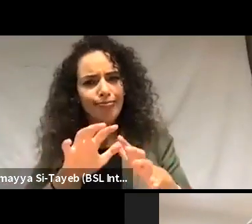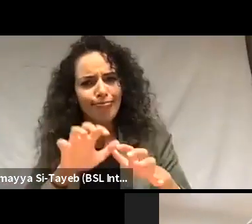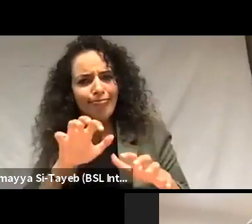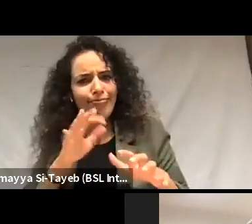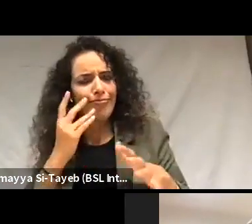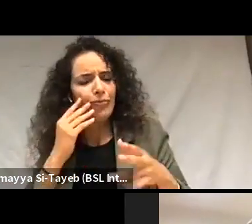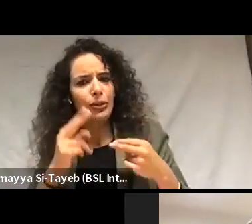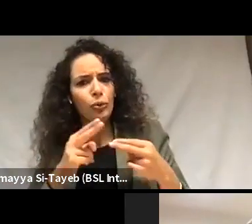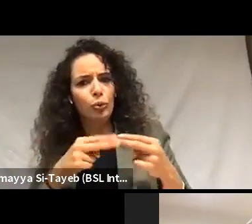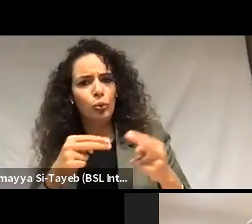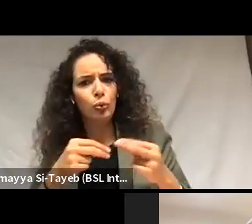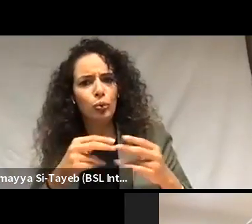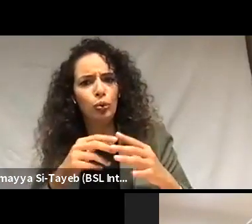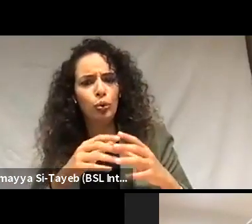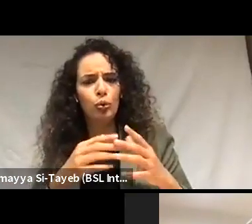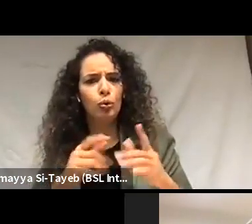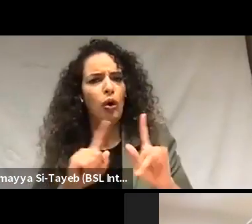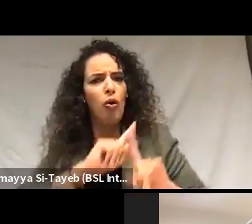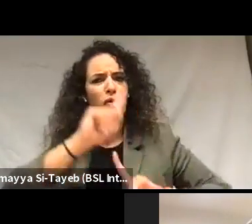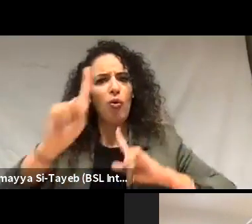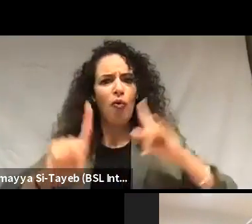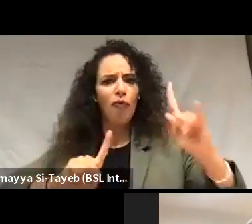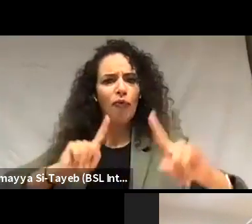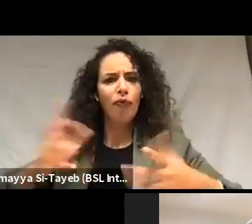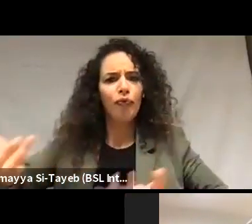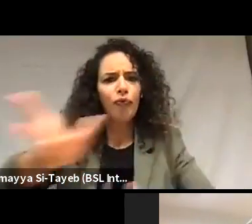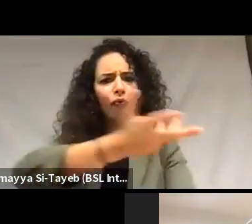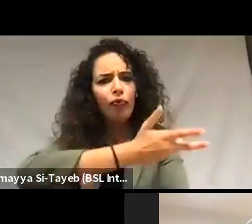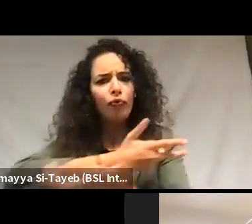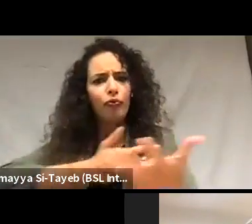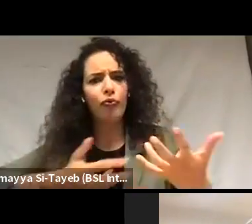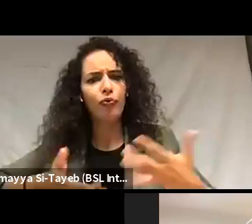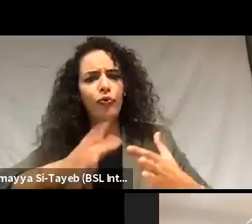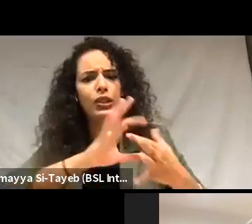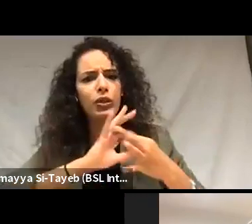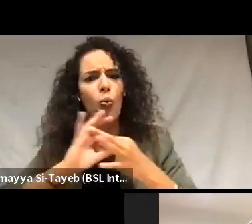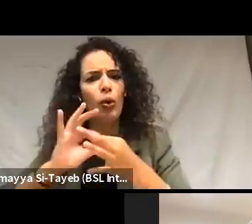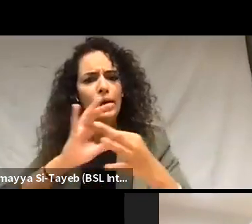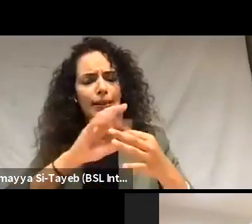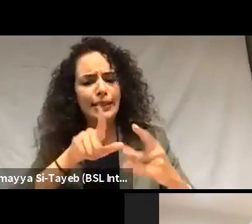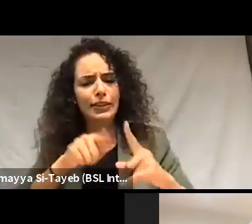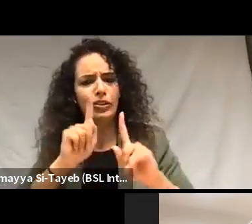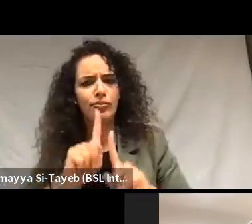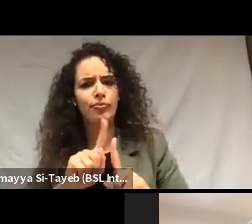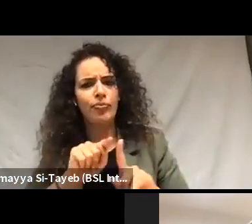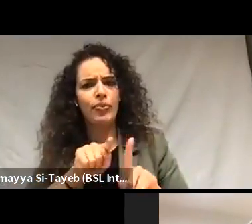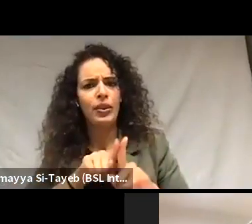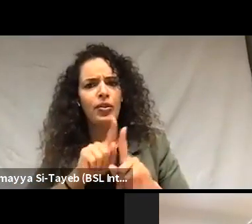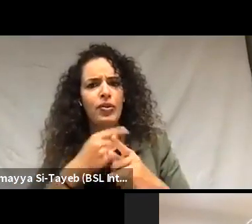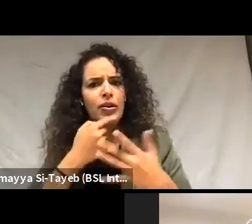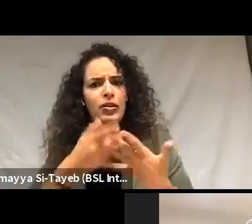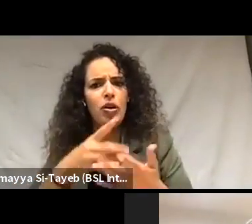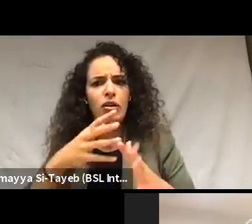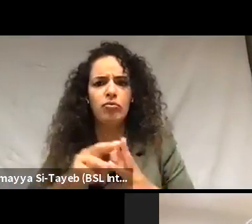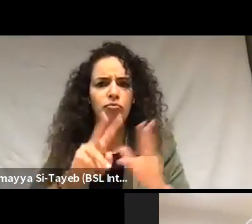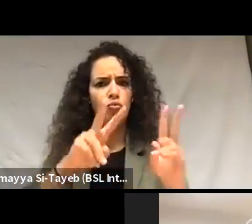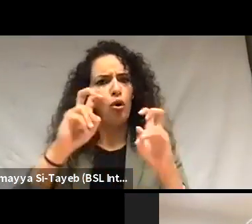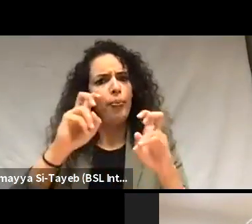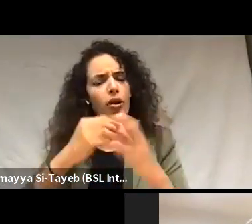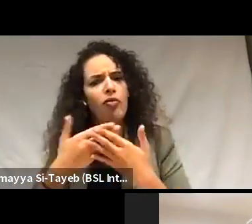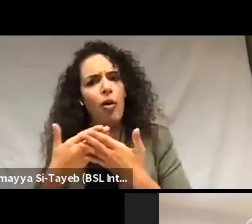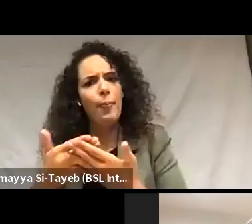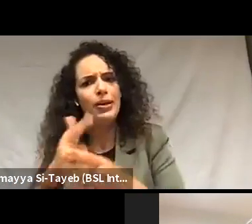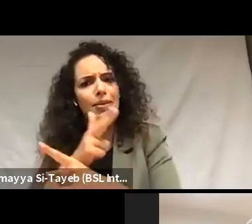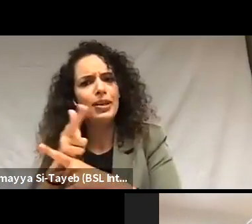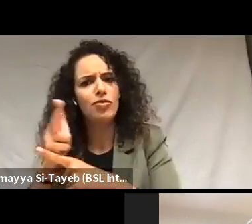conference in an organization and start drumming into Muslim terrorism, if in fact there are